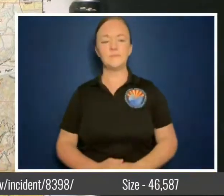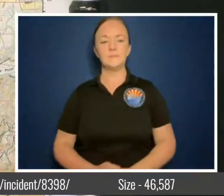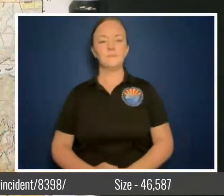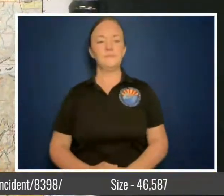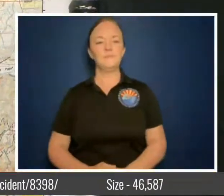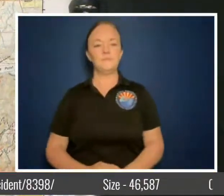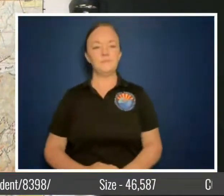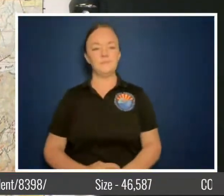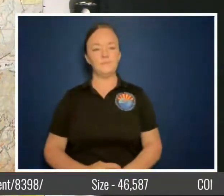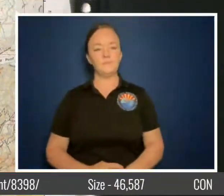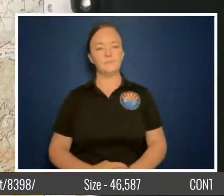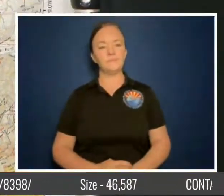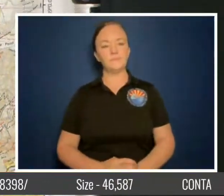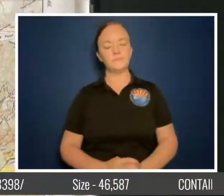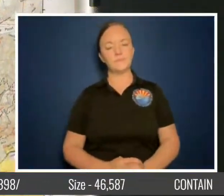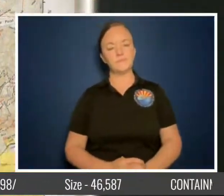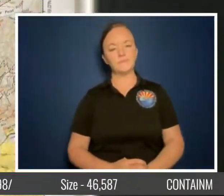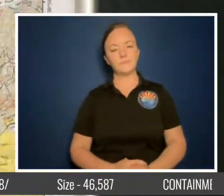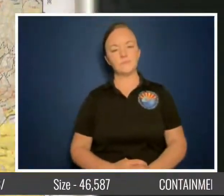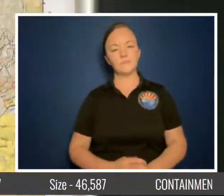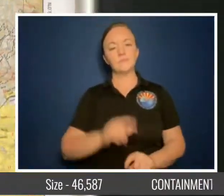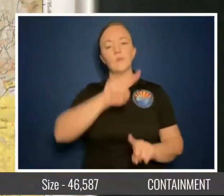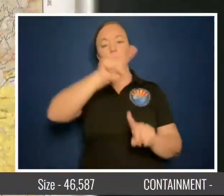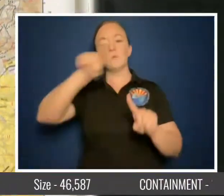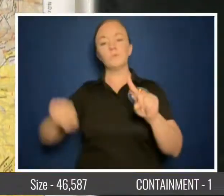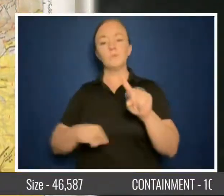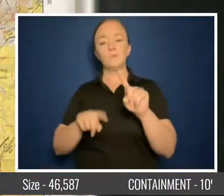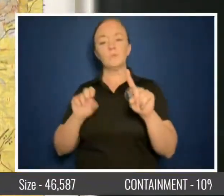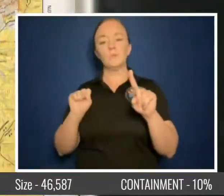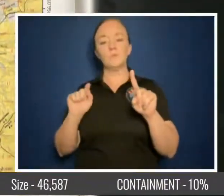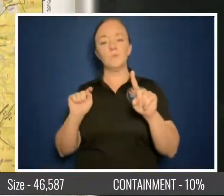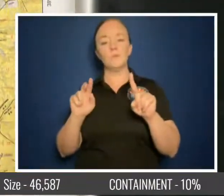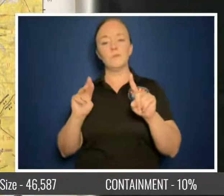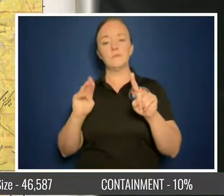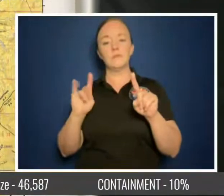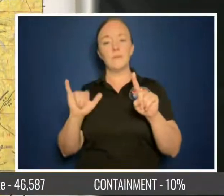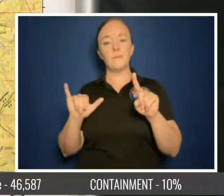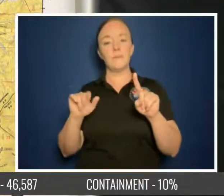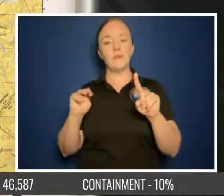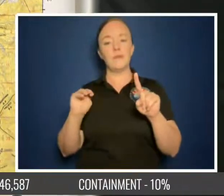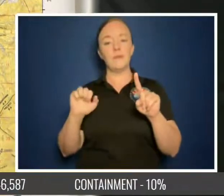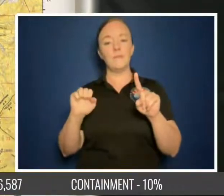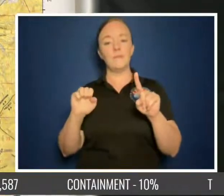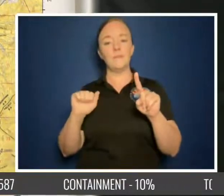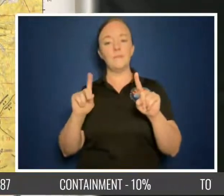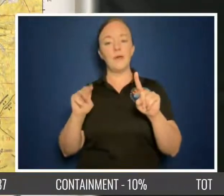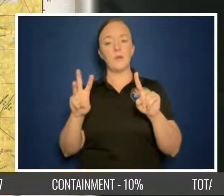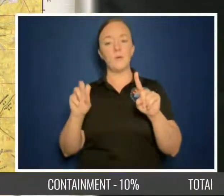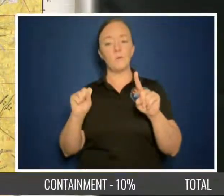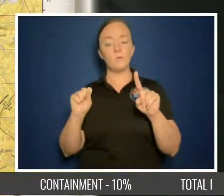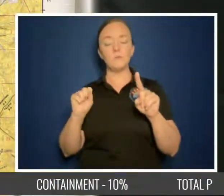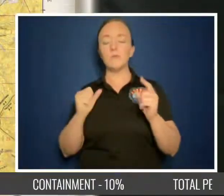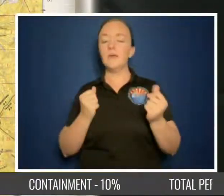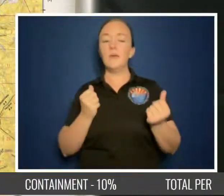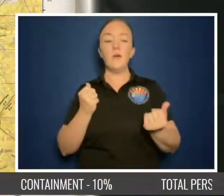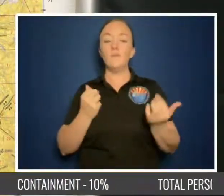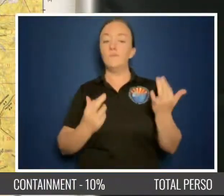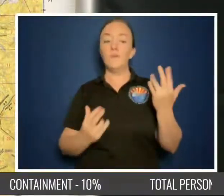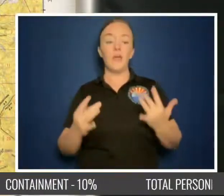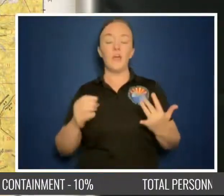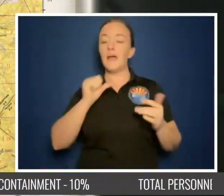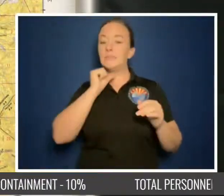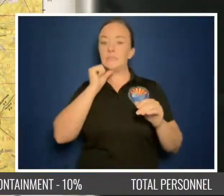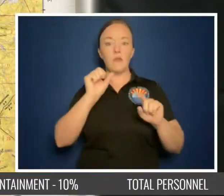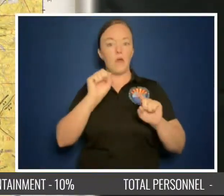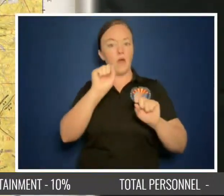As we come around the bottom down towards Stumpy Meadows, the fire has not progressed to the